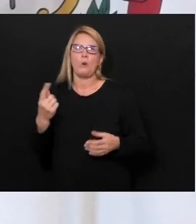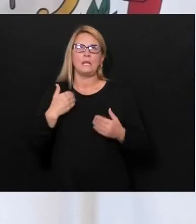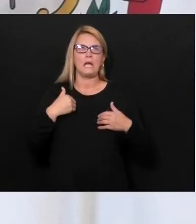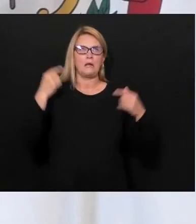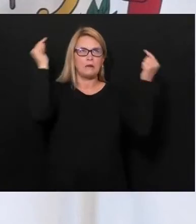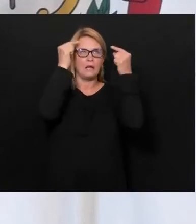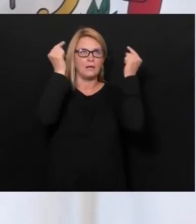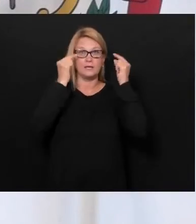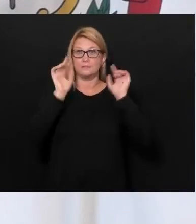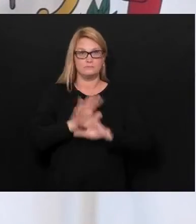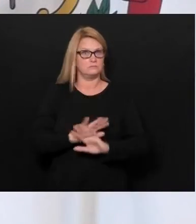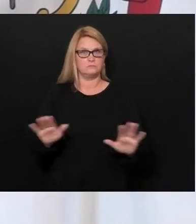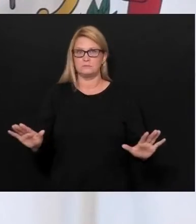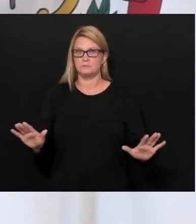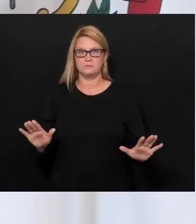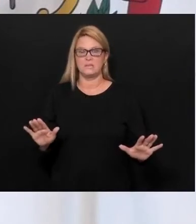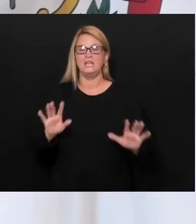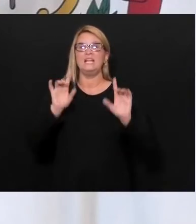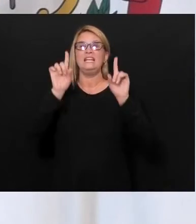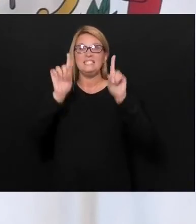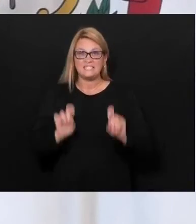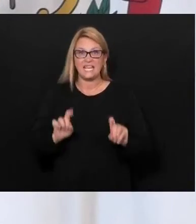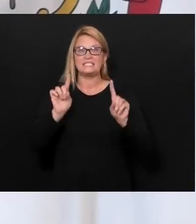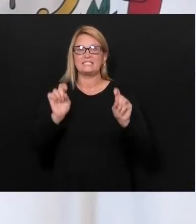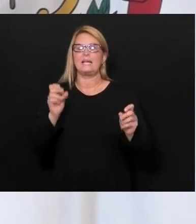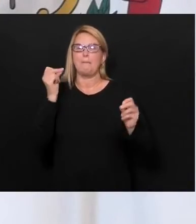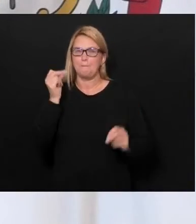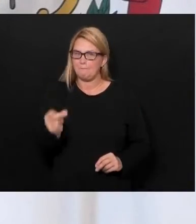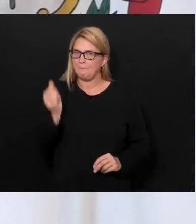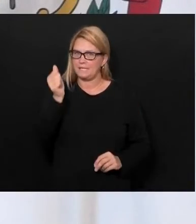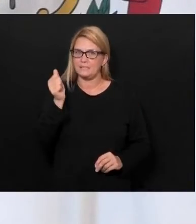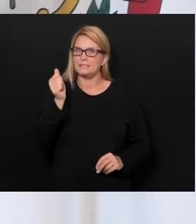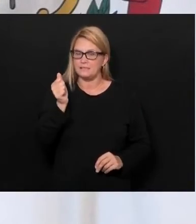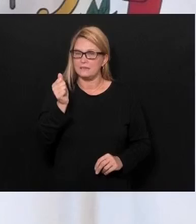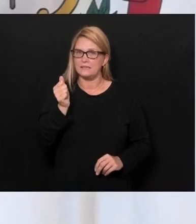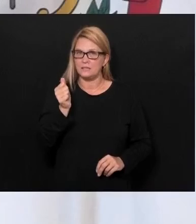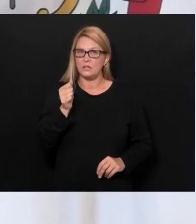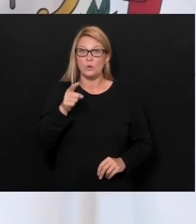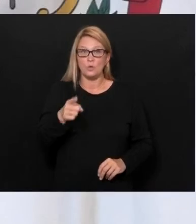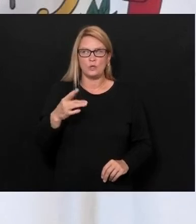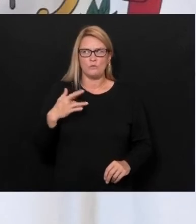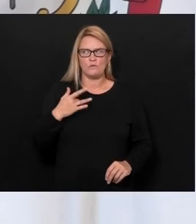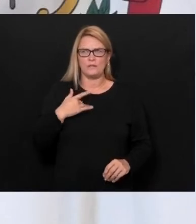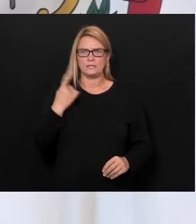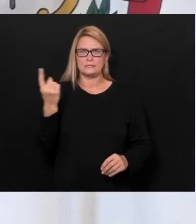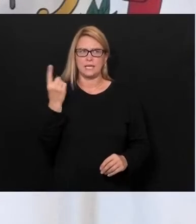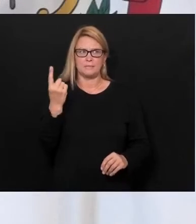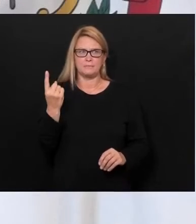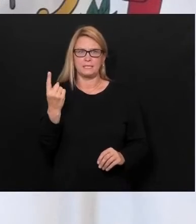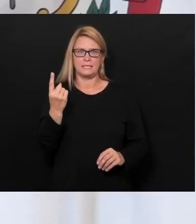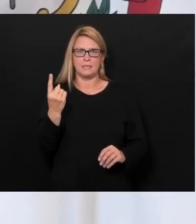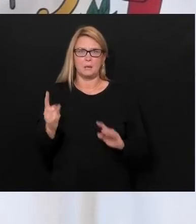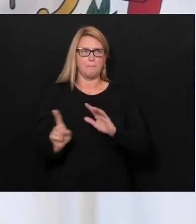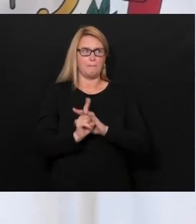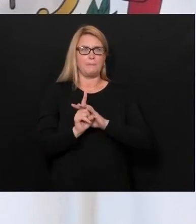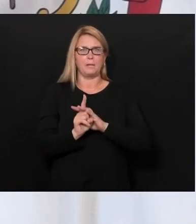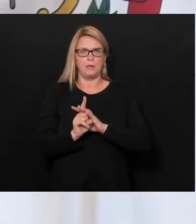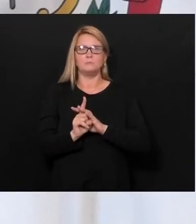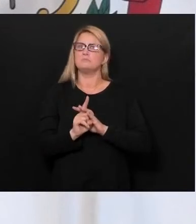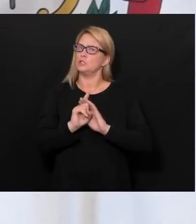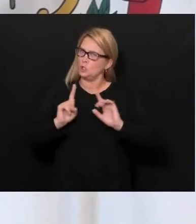Go get tested the very split second that you have any kind of symptom of